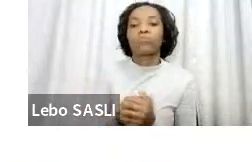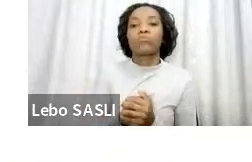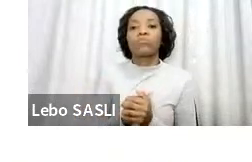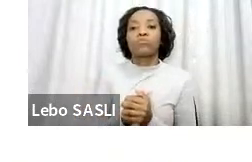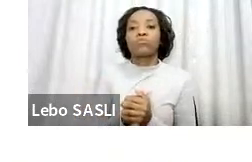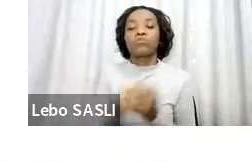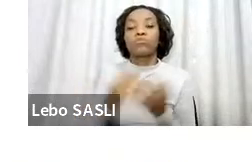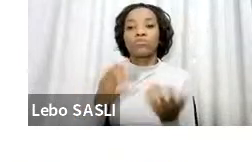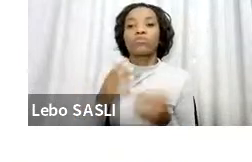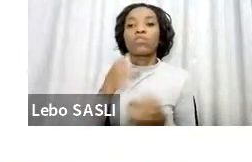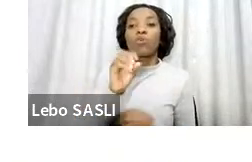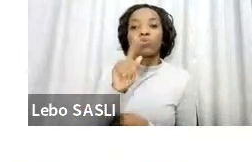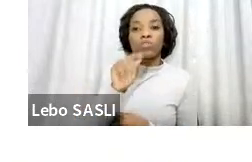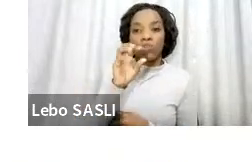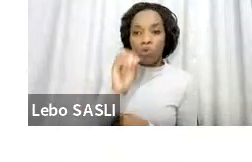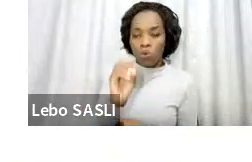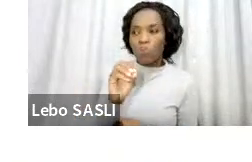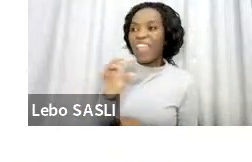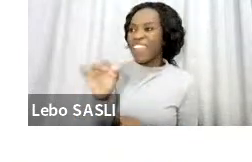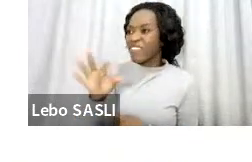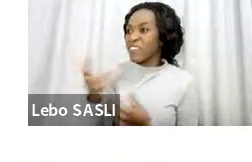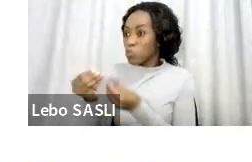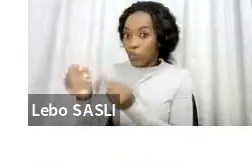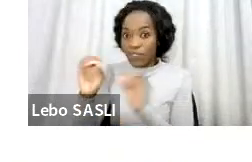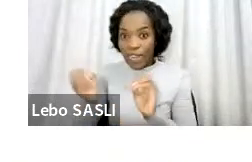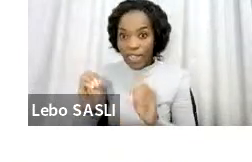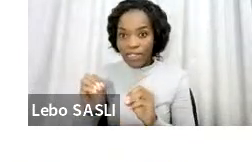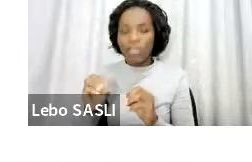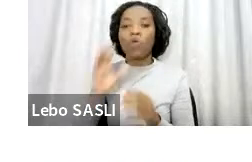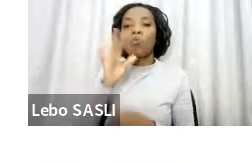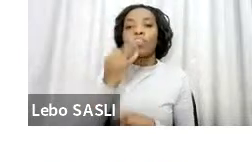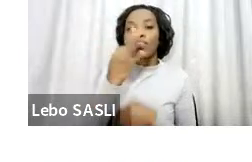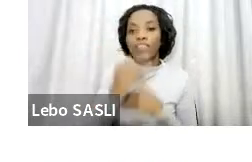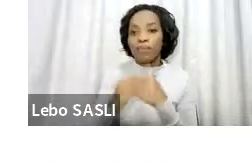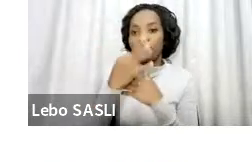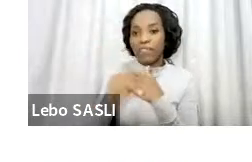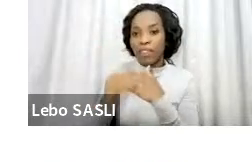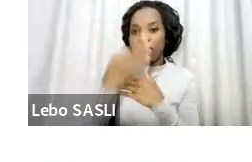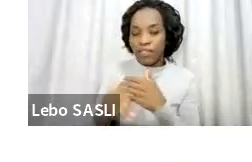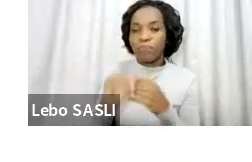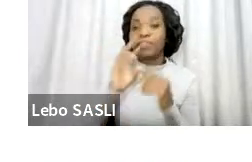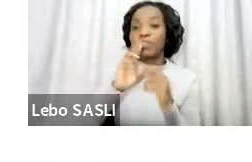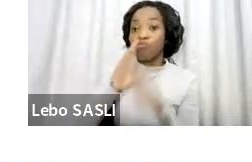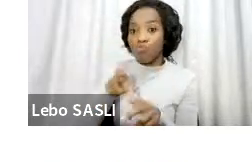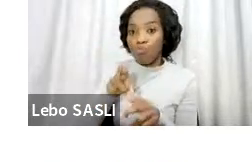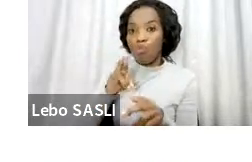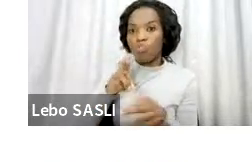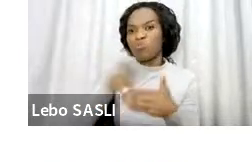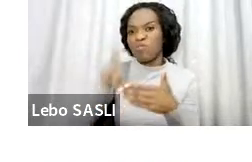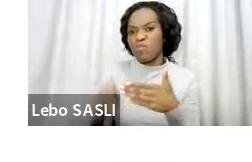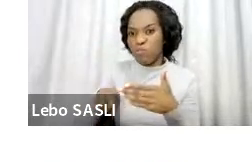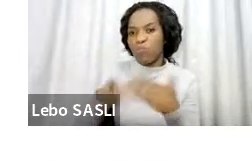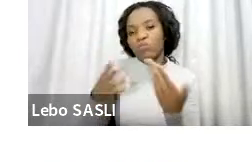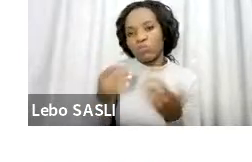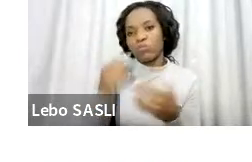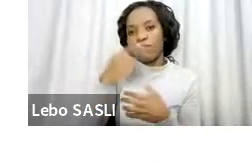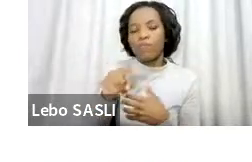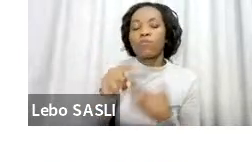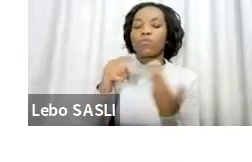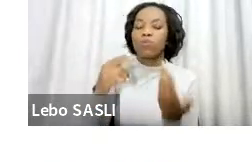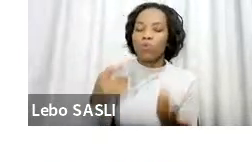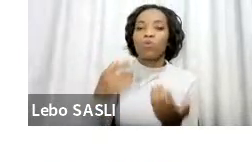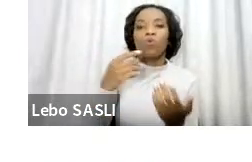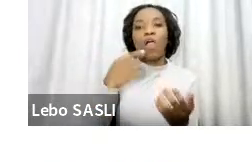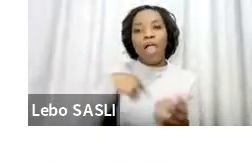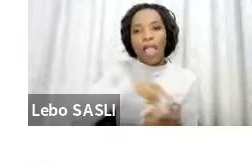The OTO provides a quarterly report to the Minister of Finance as well in terms of our activities, and